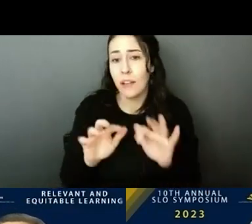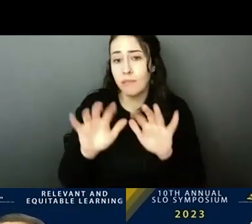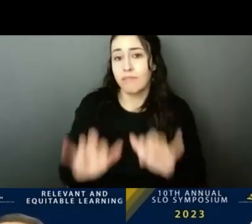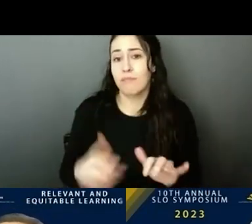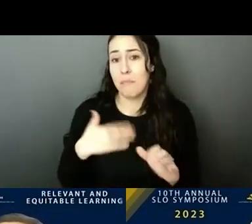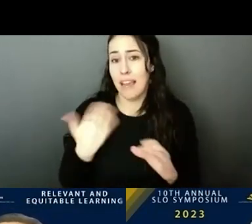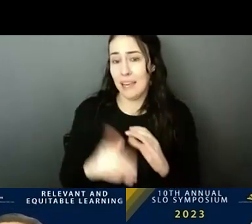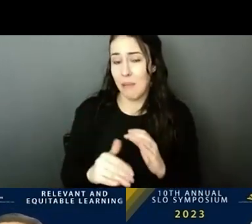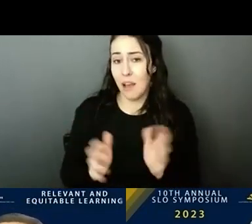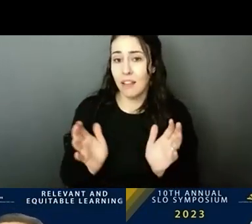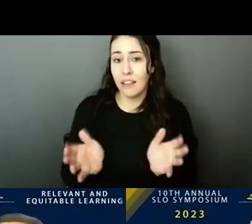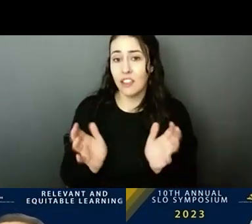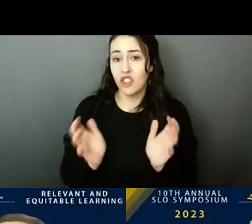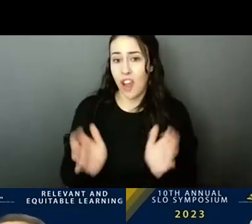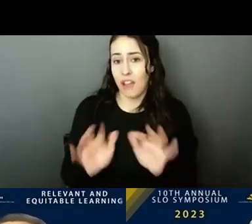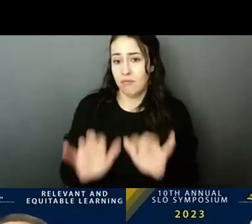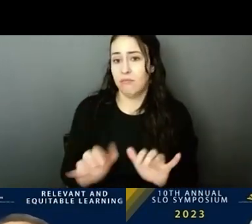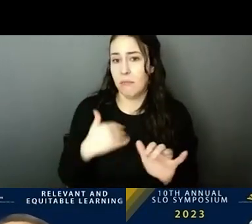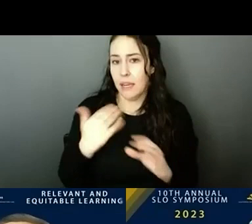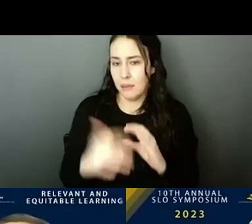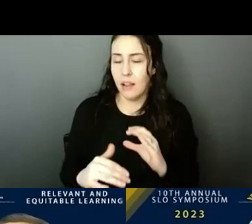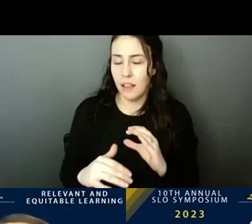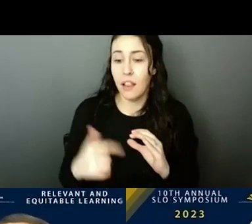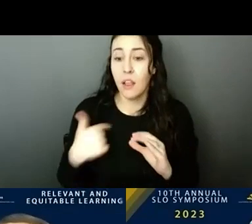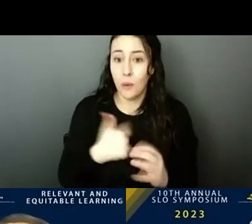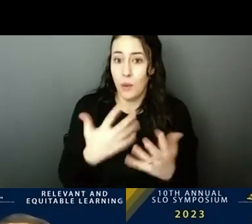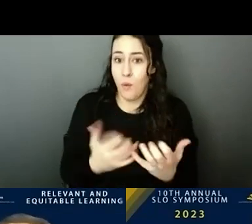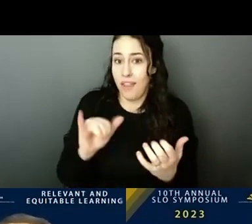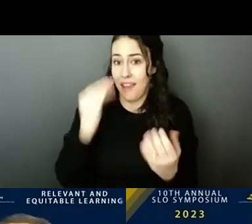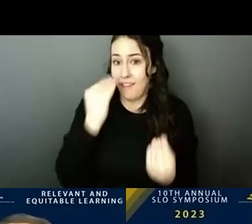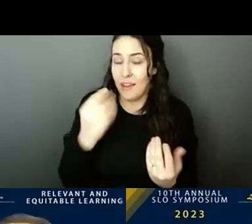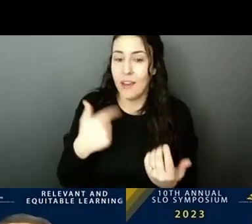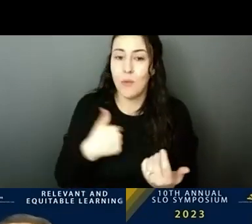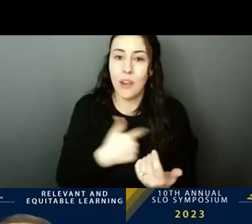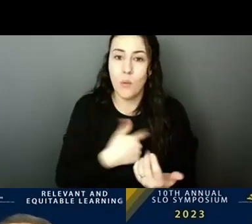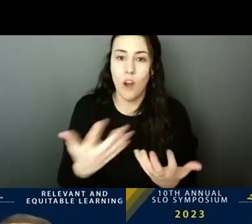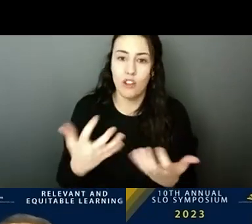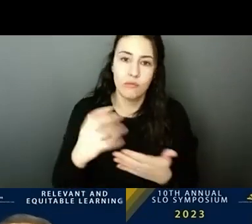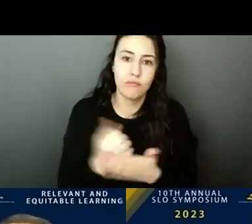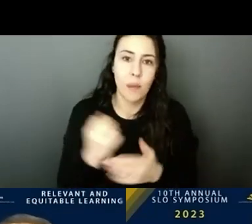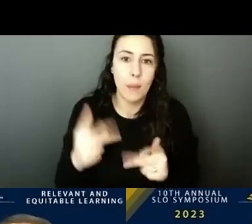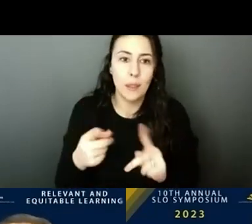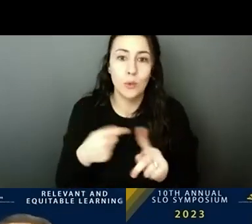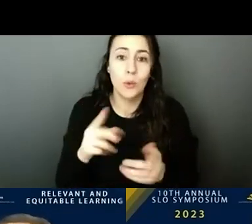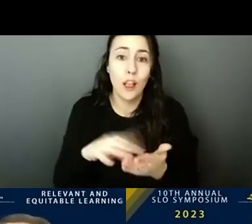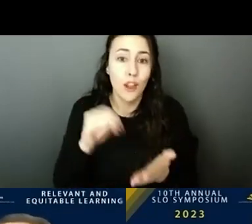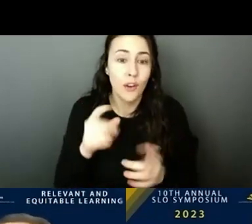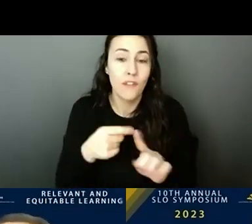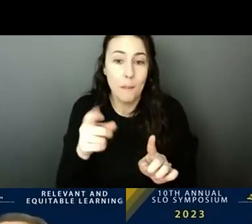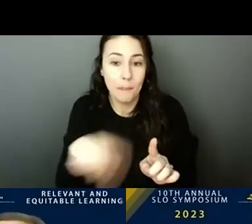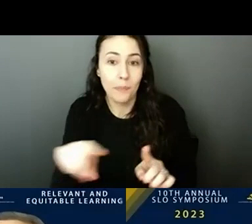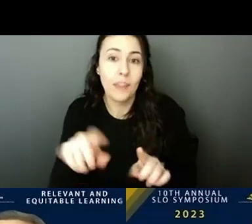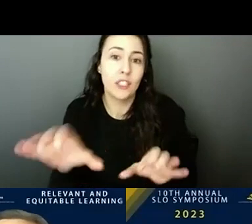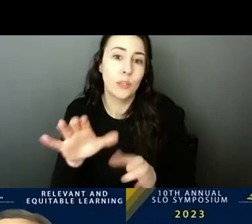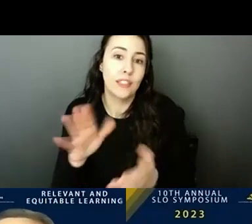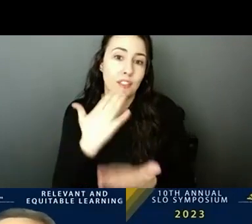that information because we want to have opportunities to learn from the good work that's already taking place. So please do send us anything